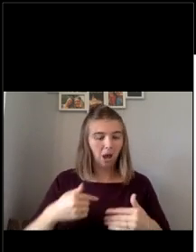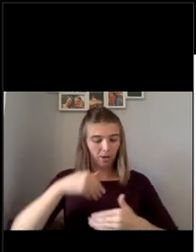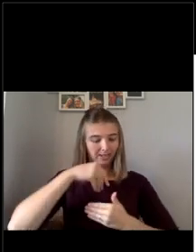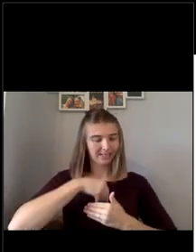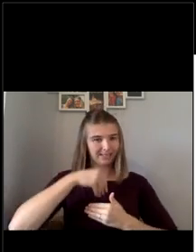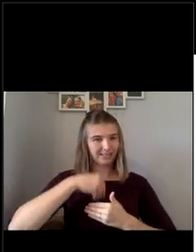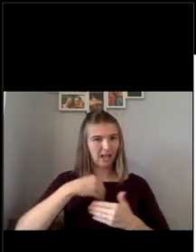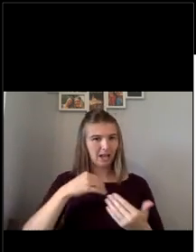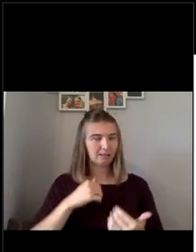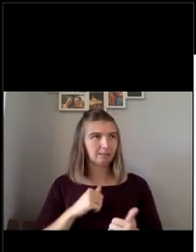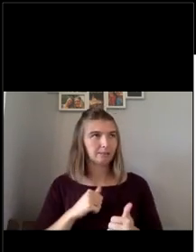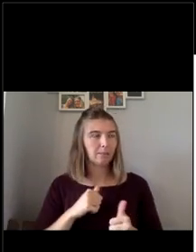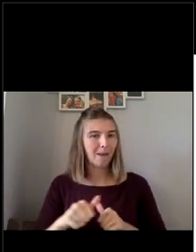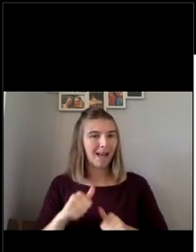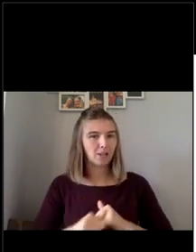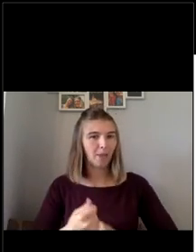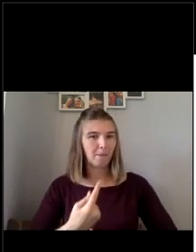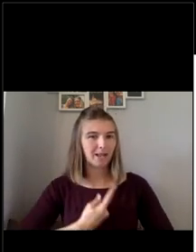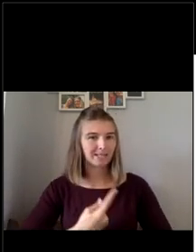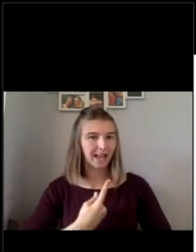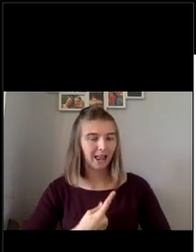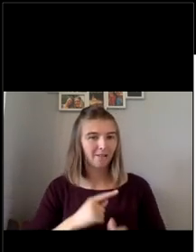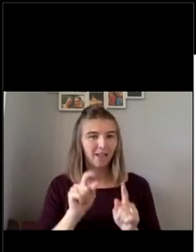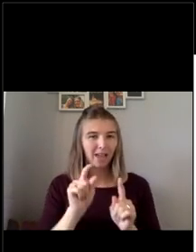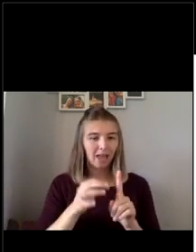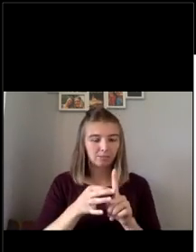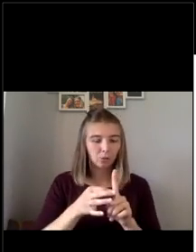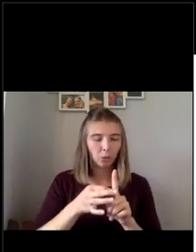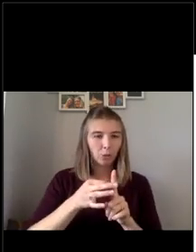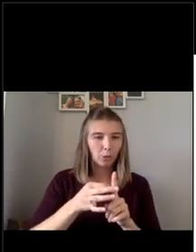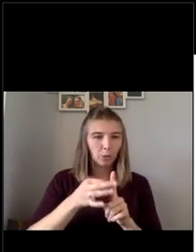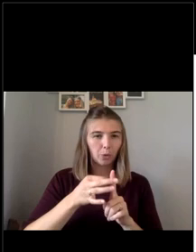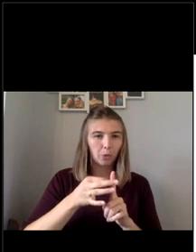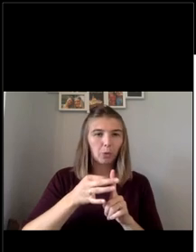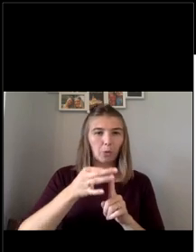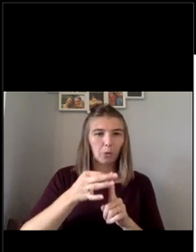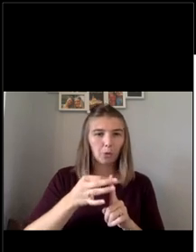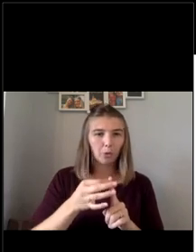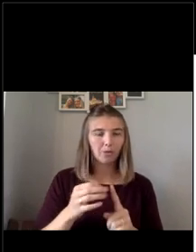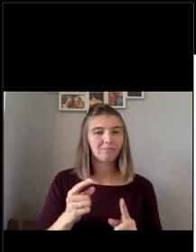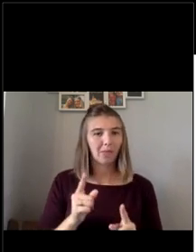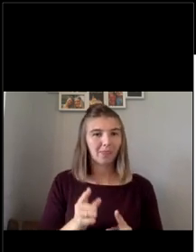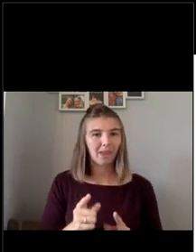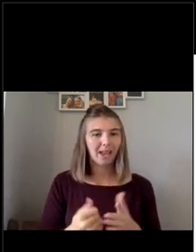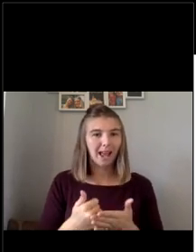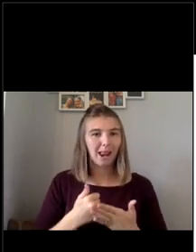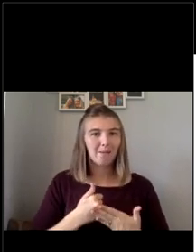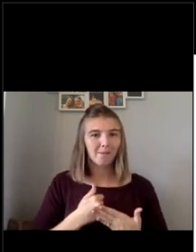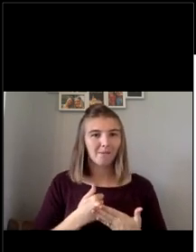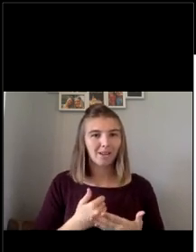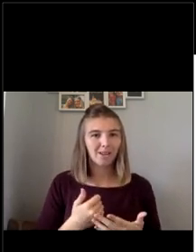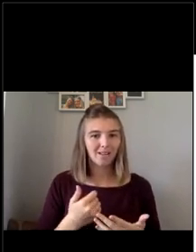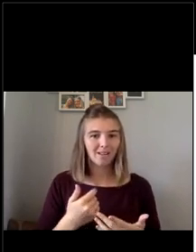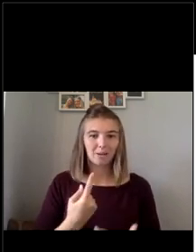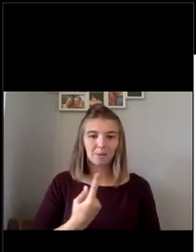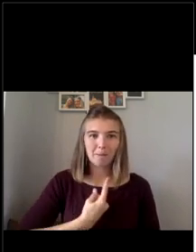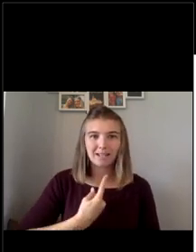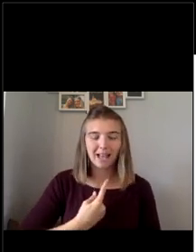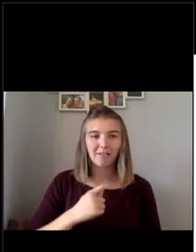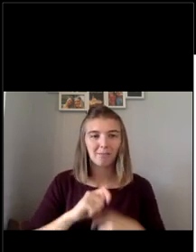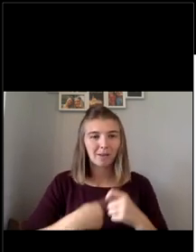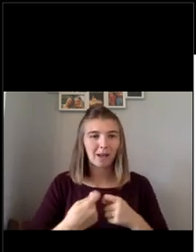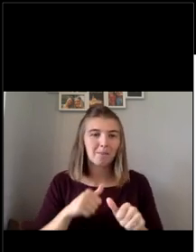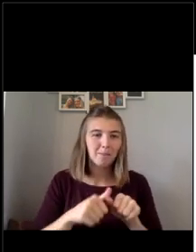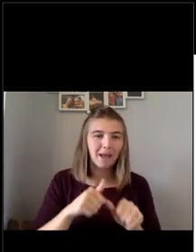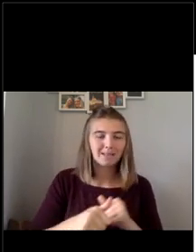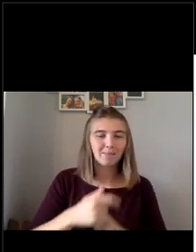that's been very helpful, and it's made me a better person. I am happier. But also more importantly, it helped me